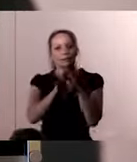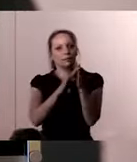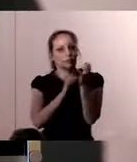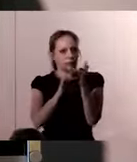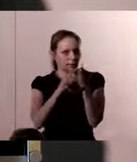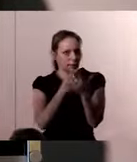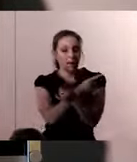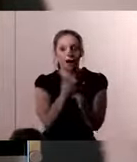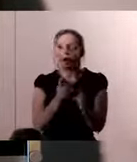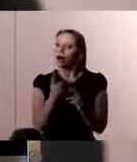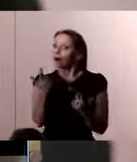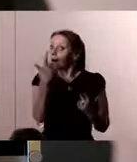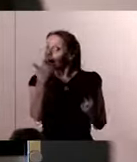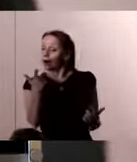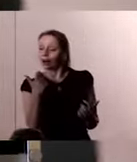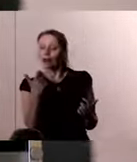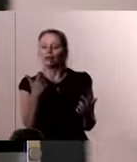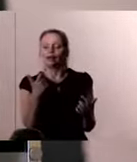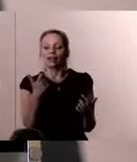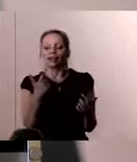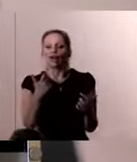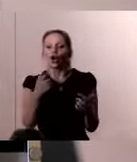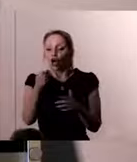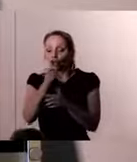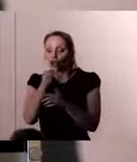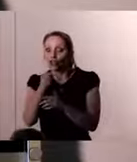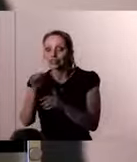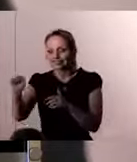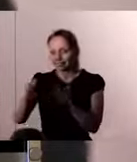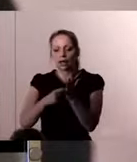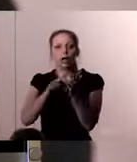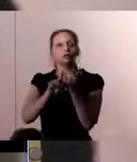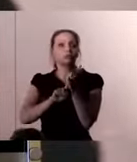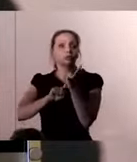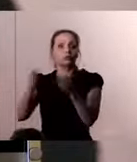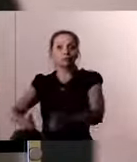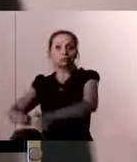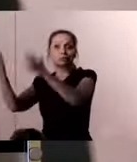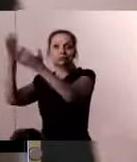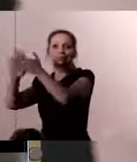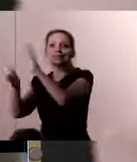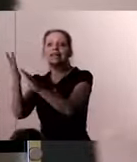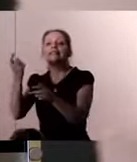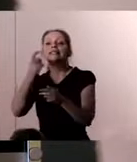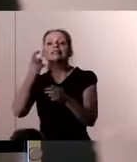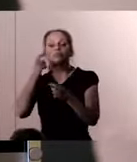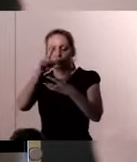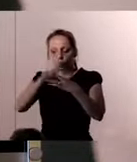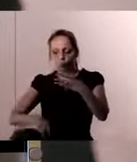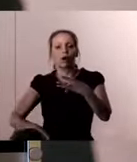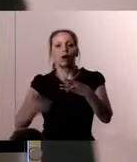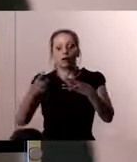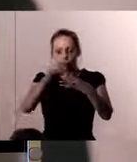Luckily, a lot of those tools are ones that journalists have so recently abandoned. And some of them are very simple. So three of them that I want to talk